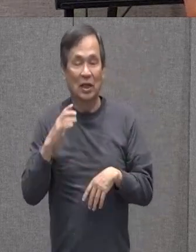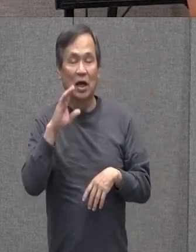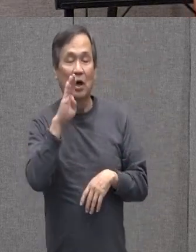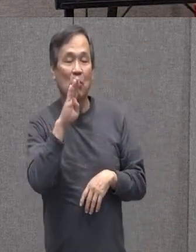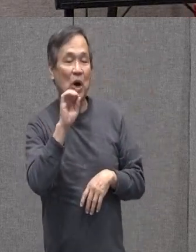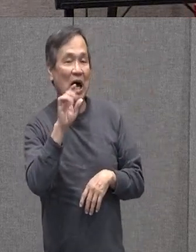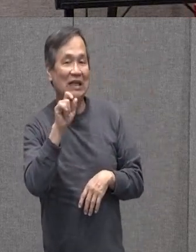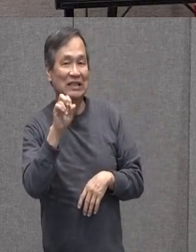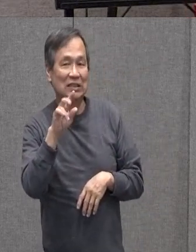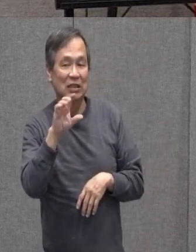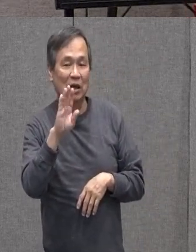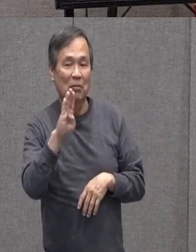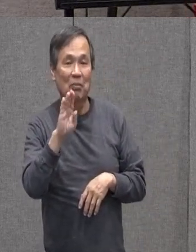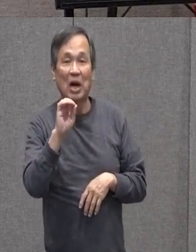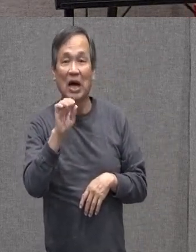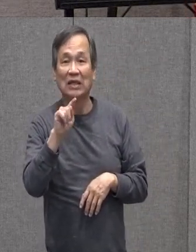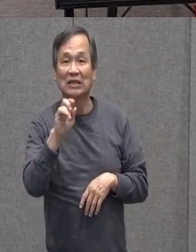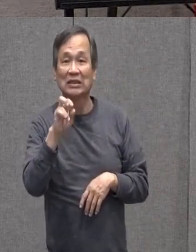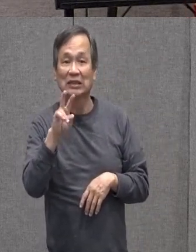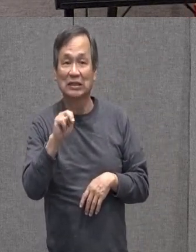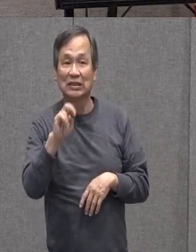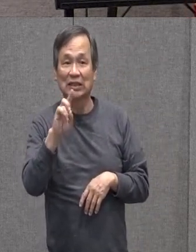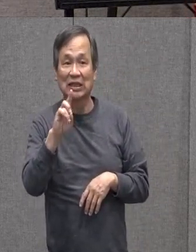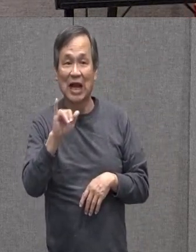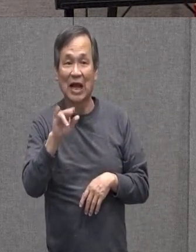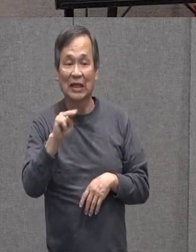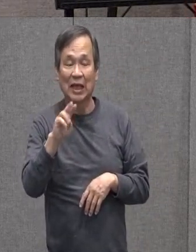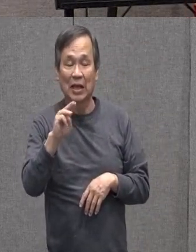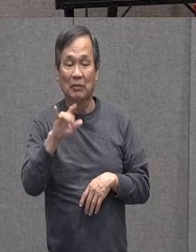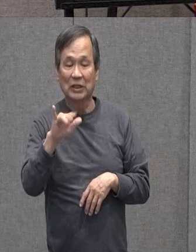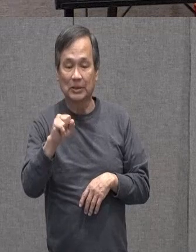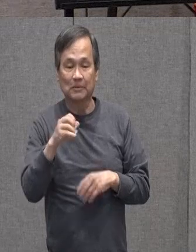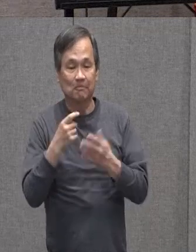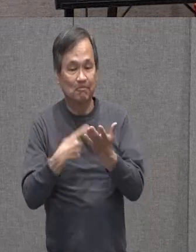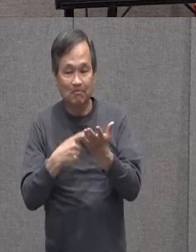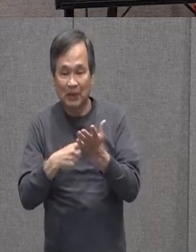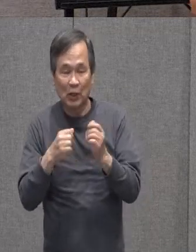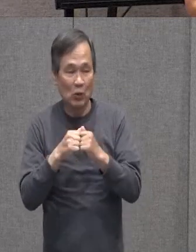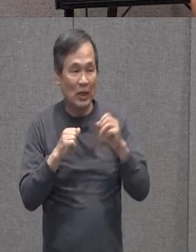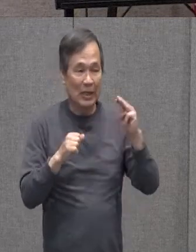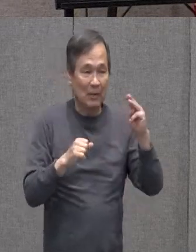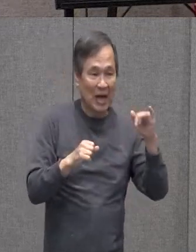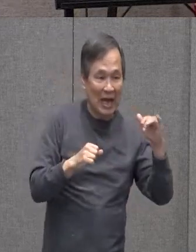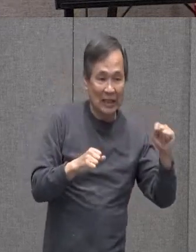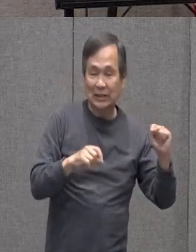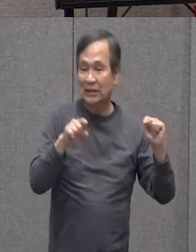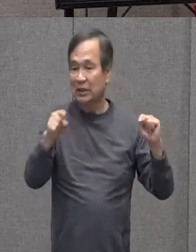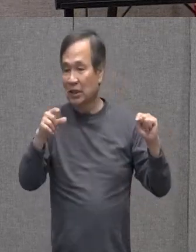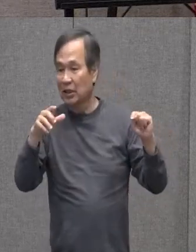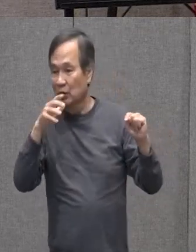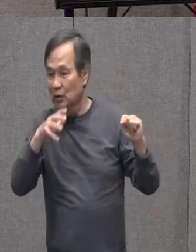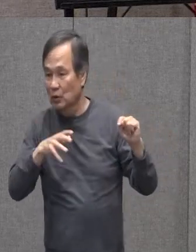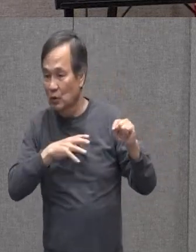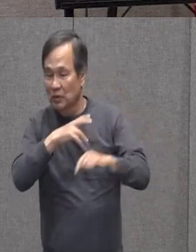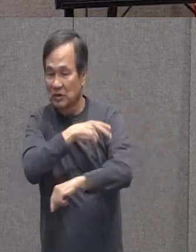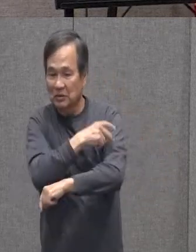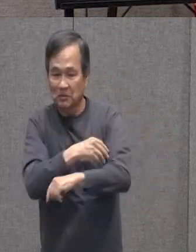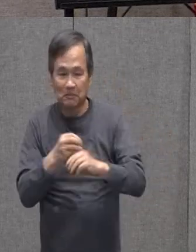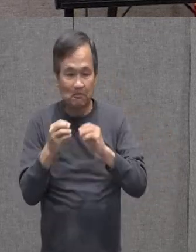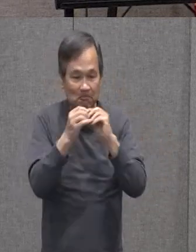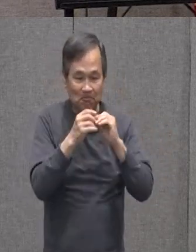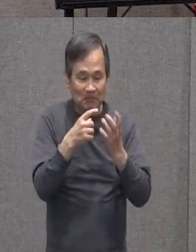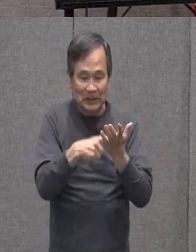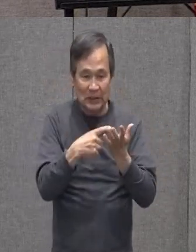said in a statement. Boston Dynamics then consulted with MIT and Brigham and Women's, outfitting Spot with